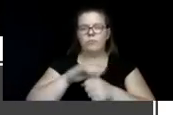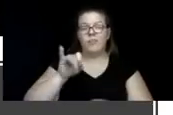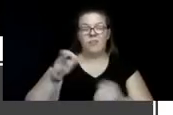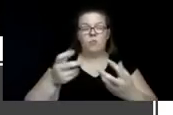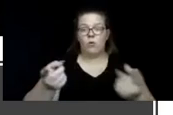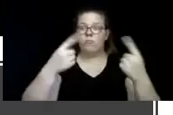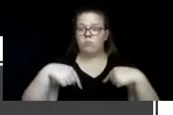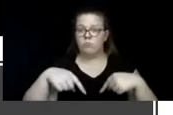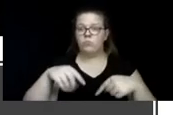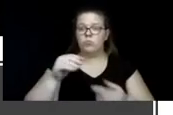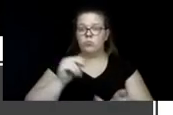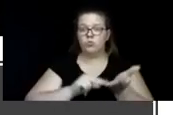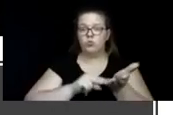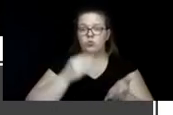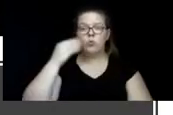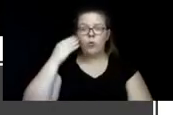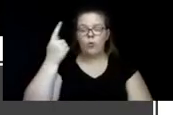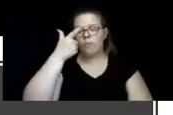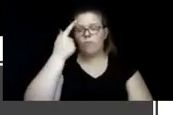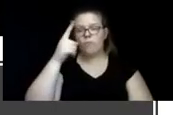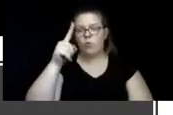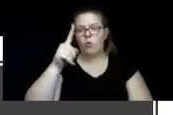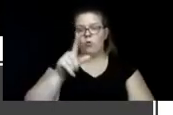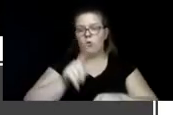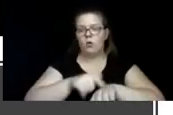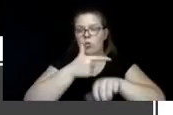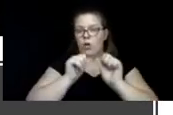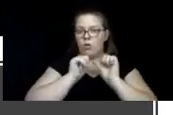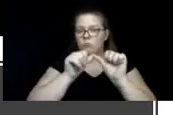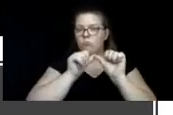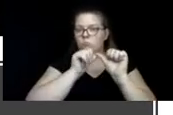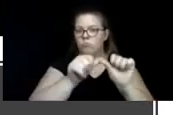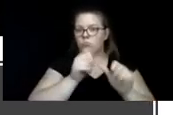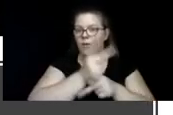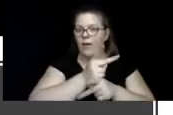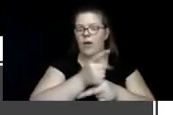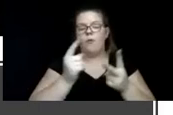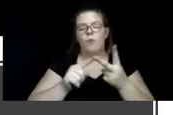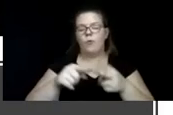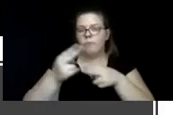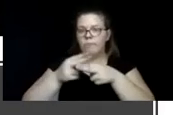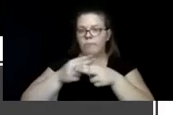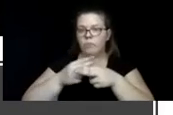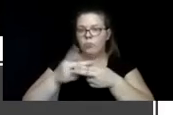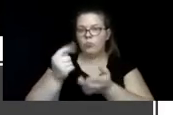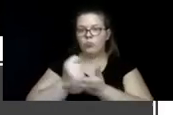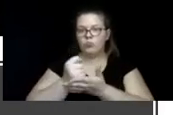nursing home for long-term care, for short-term rehab.